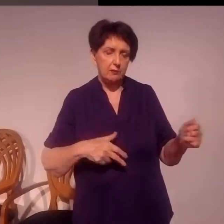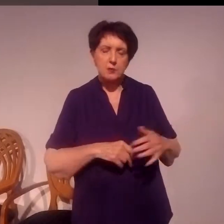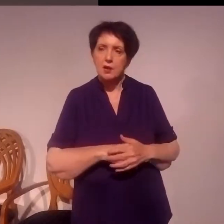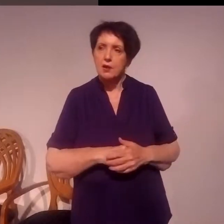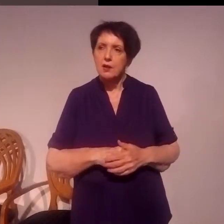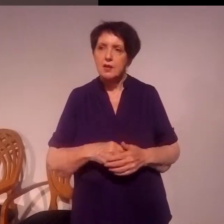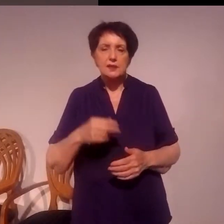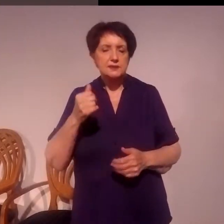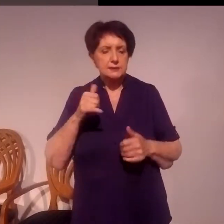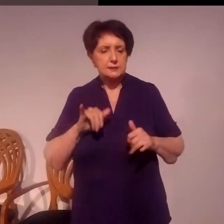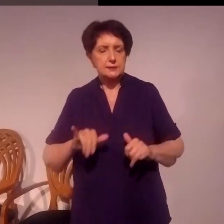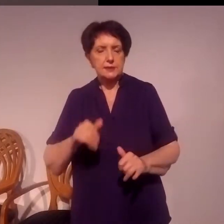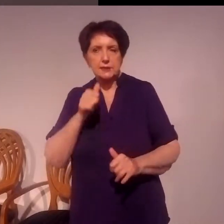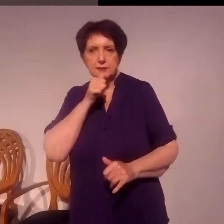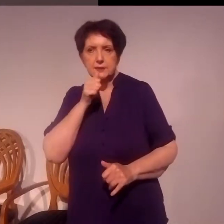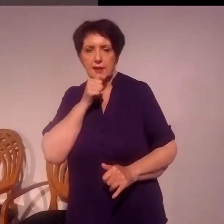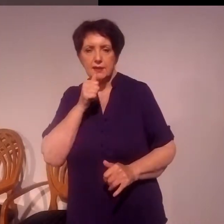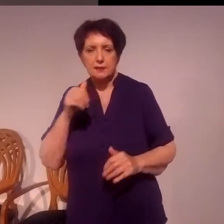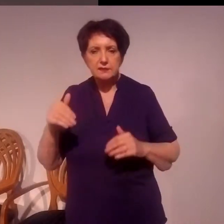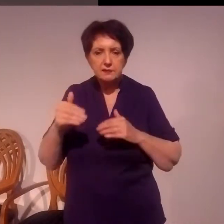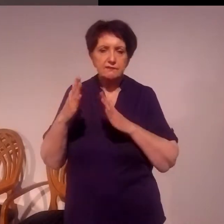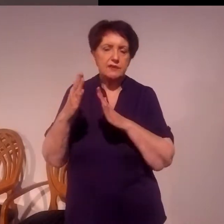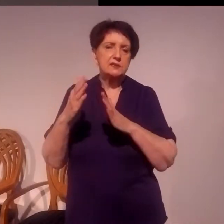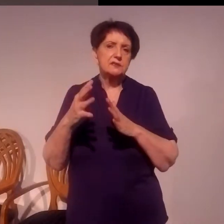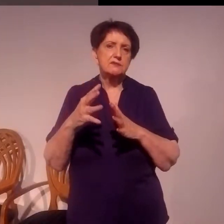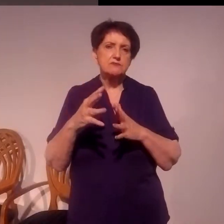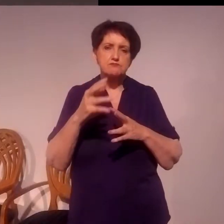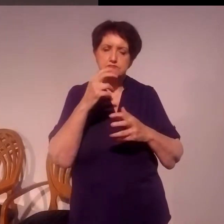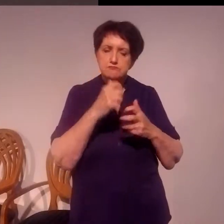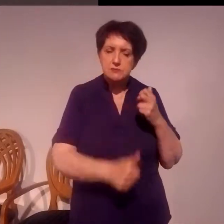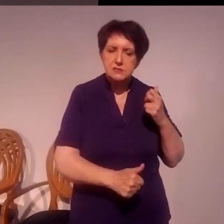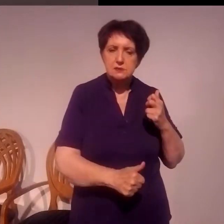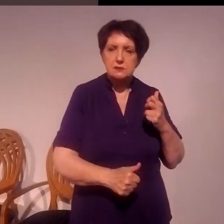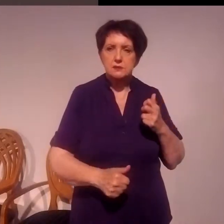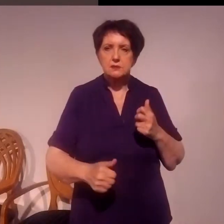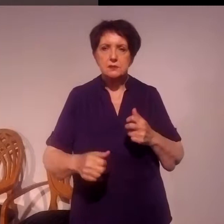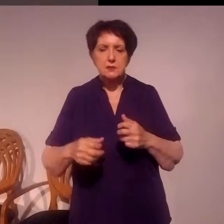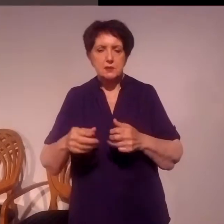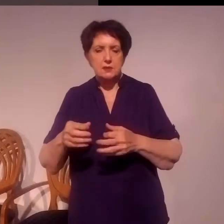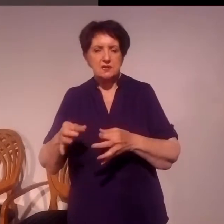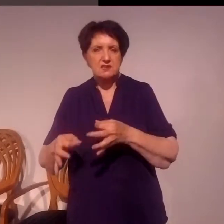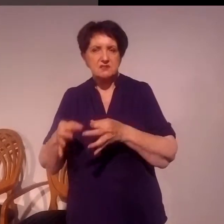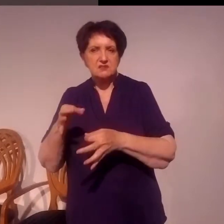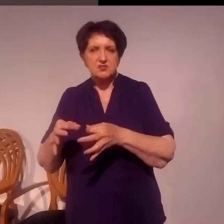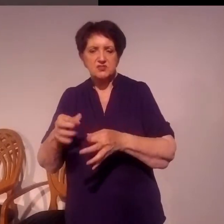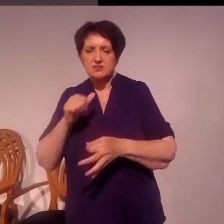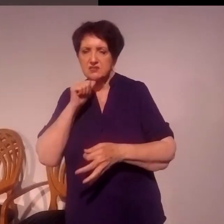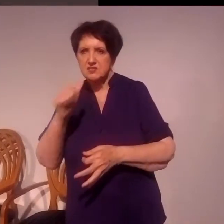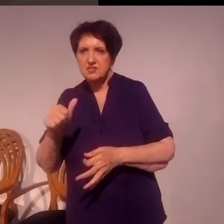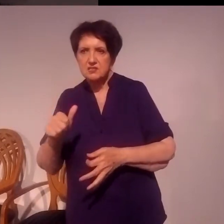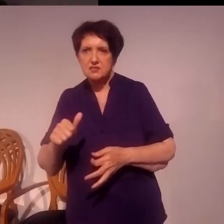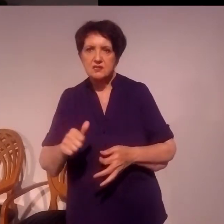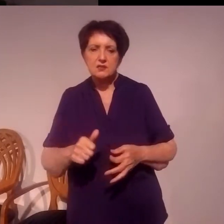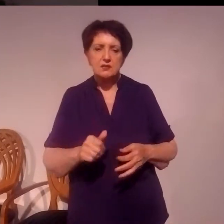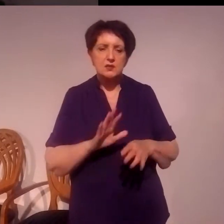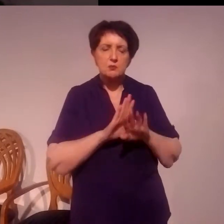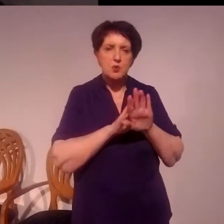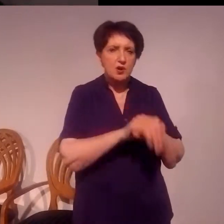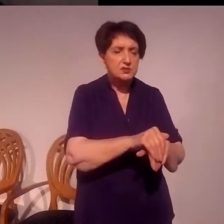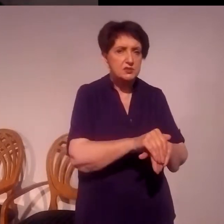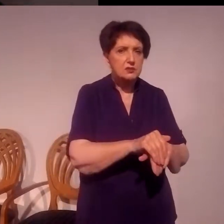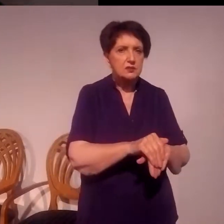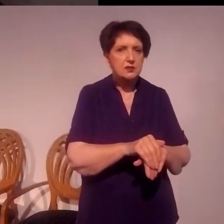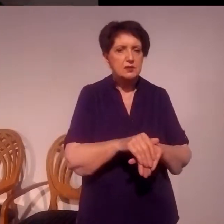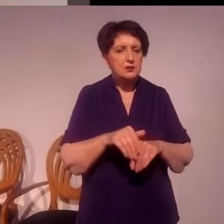remain silent in the face of cruelty, injustice, and oppression, we sacrifice part of